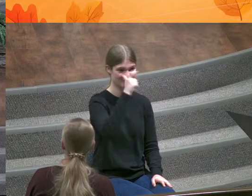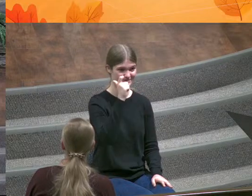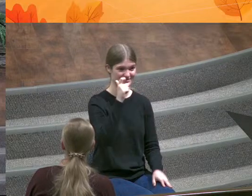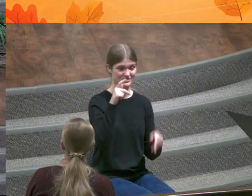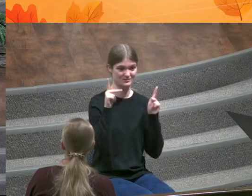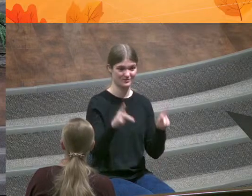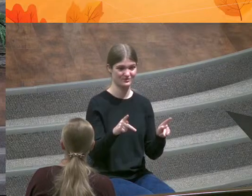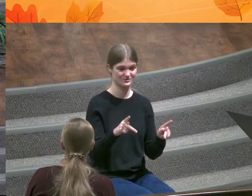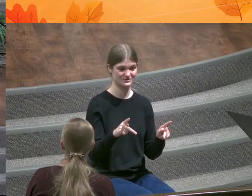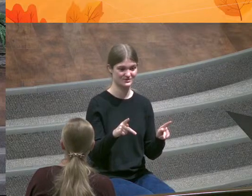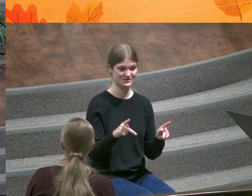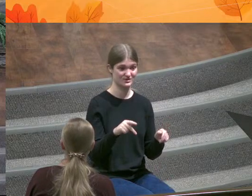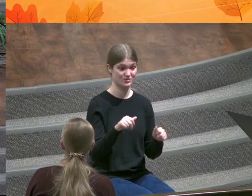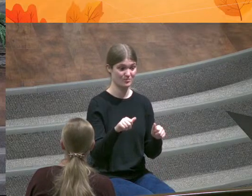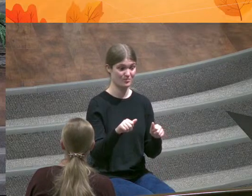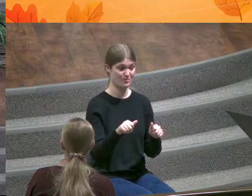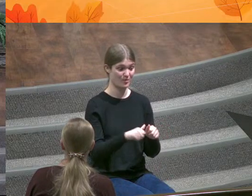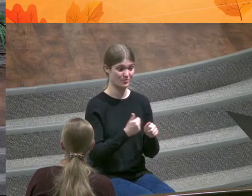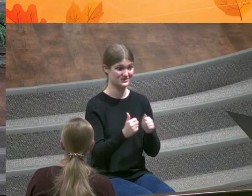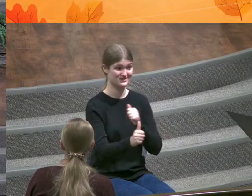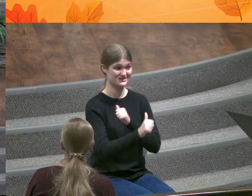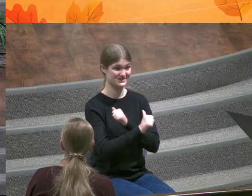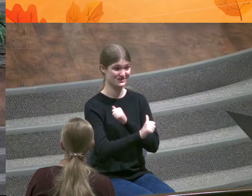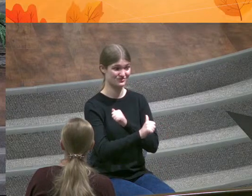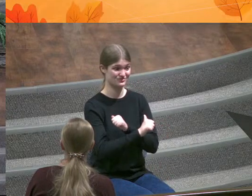Because the person in the most dangerous position